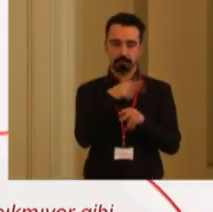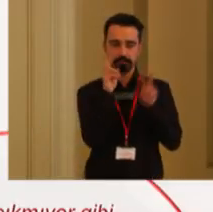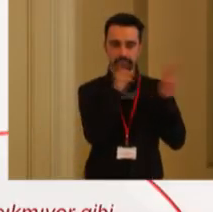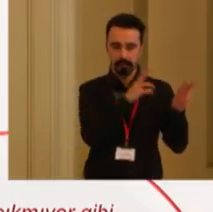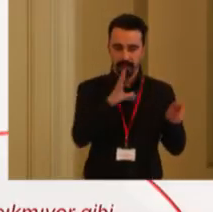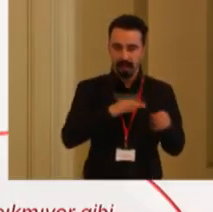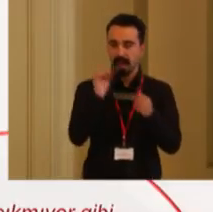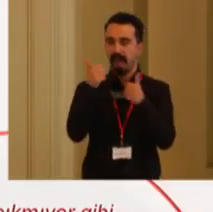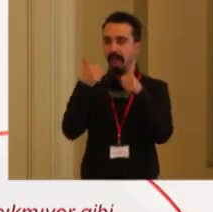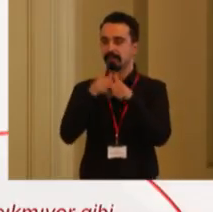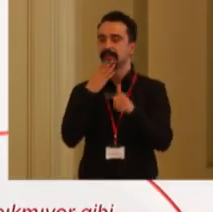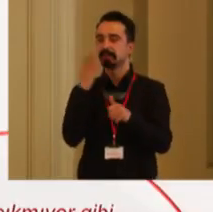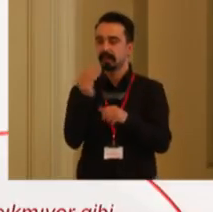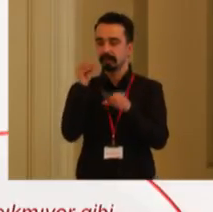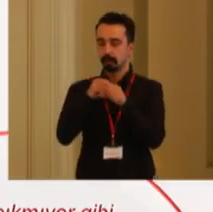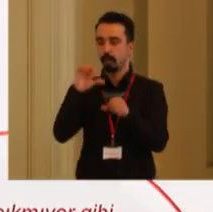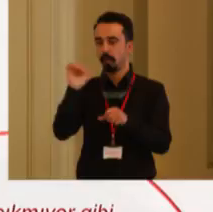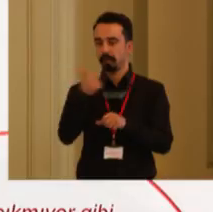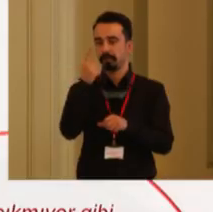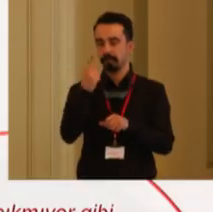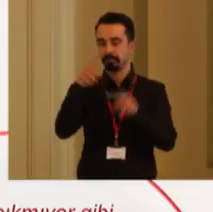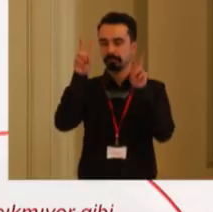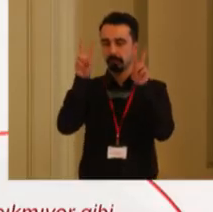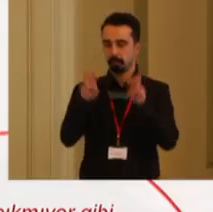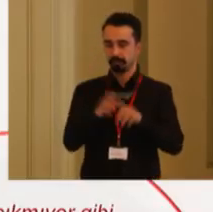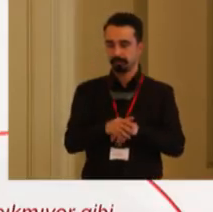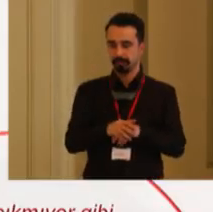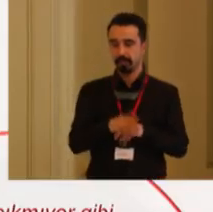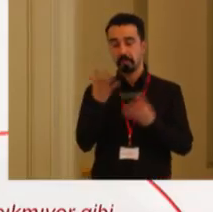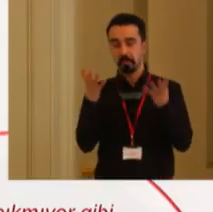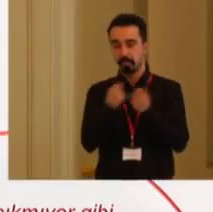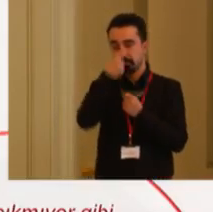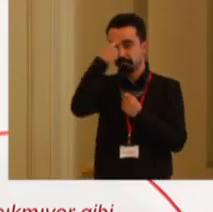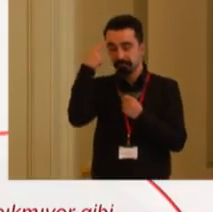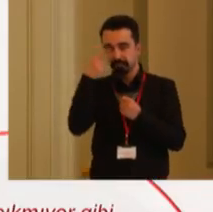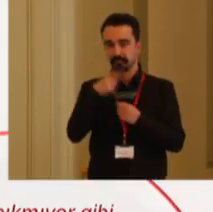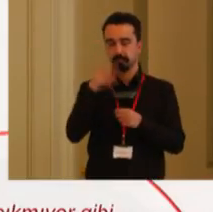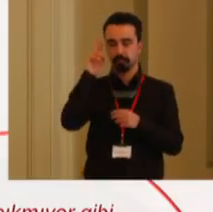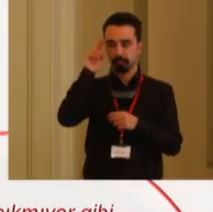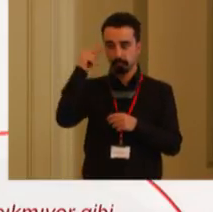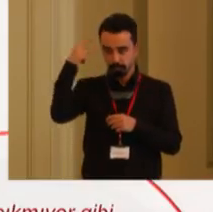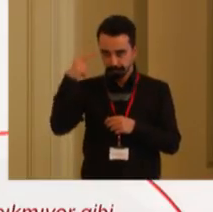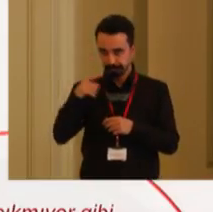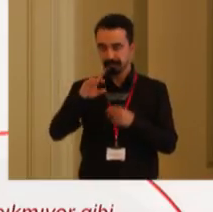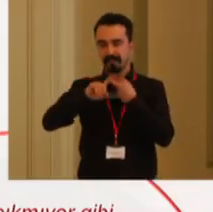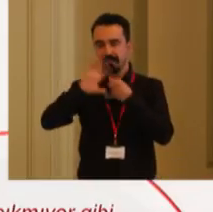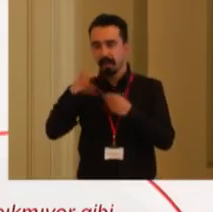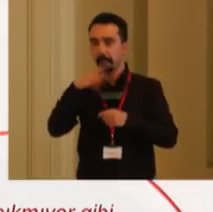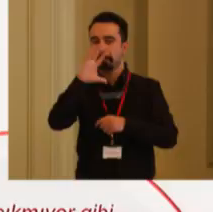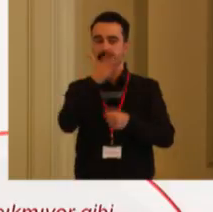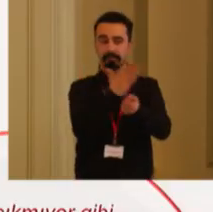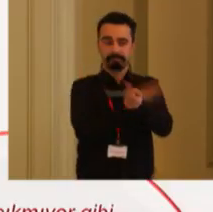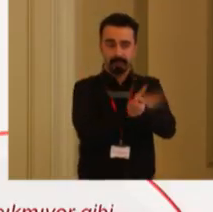with the reason of marriage, youngsters leave their home. We will see it in a few more slides,